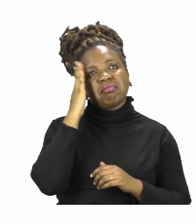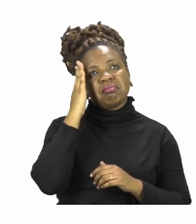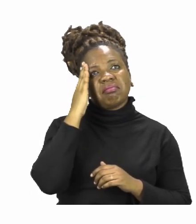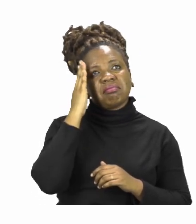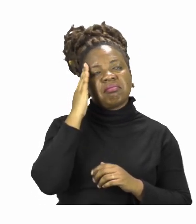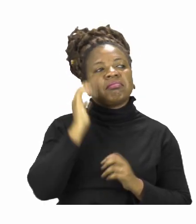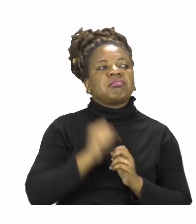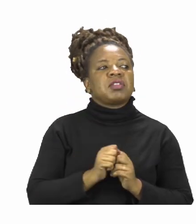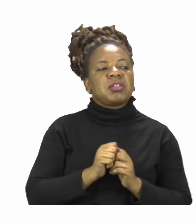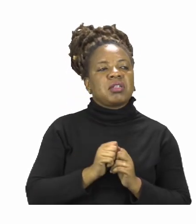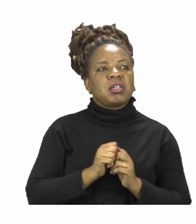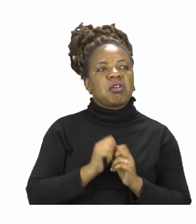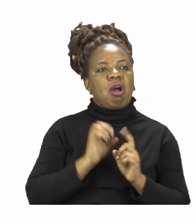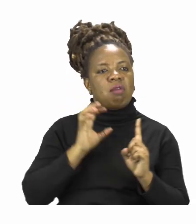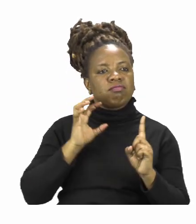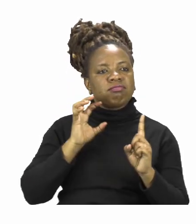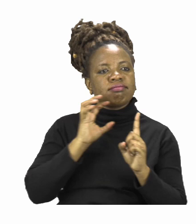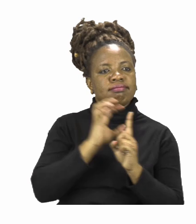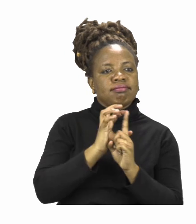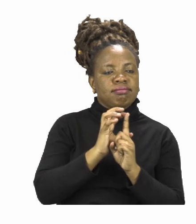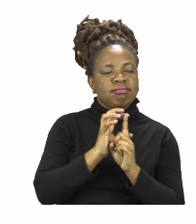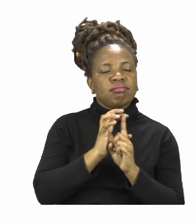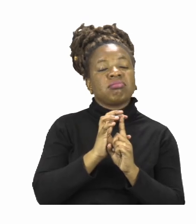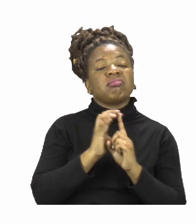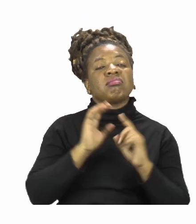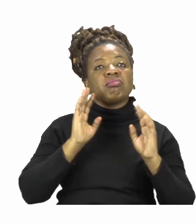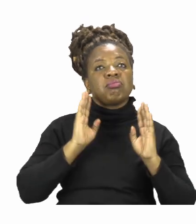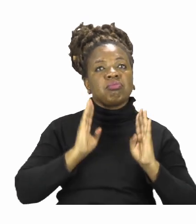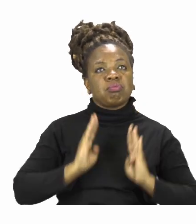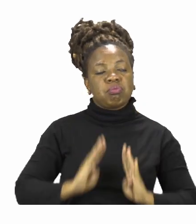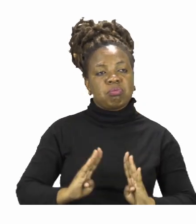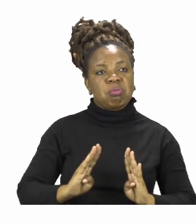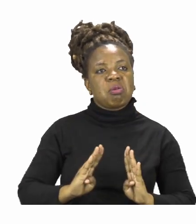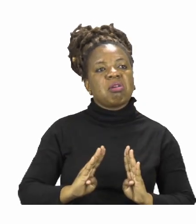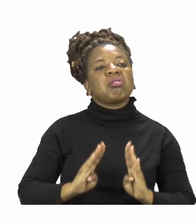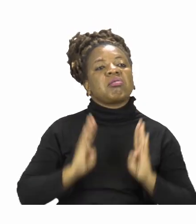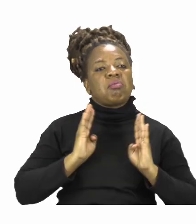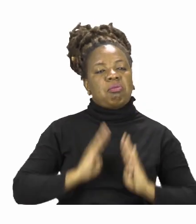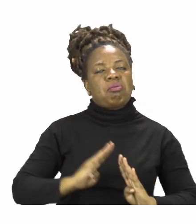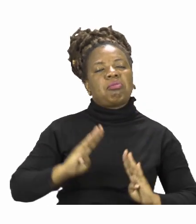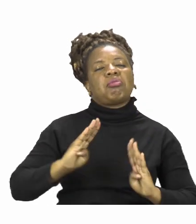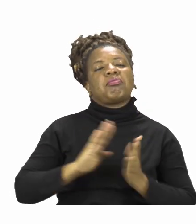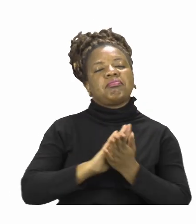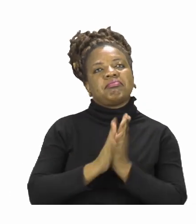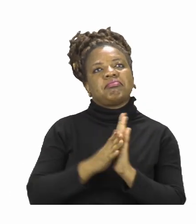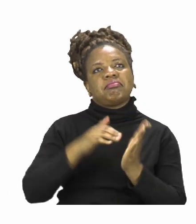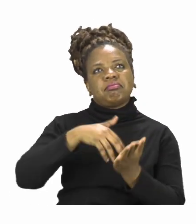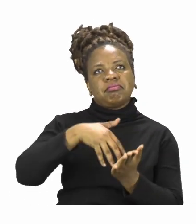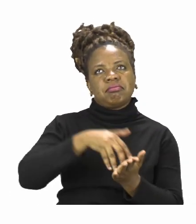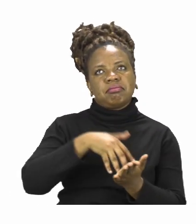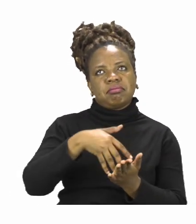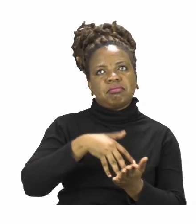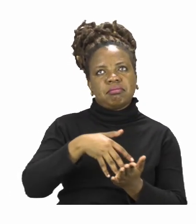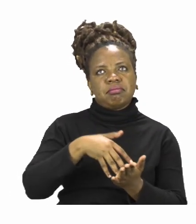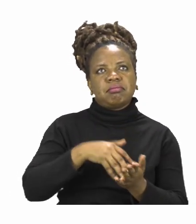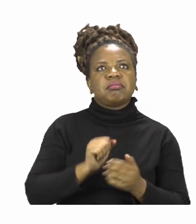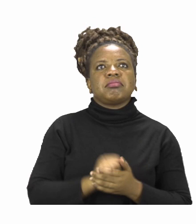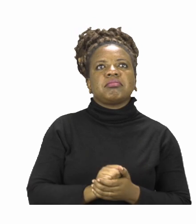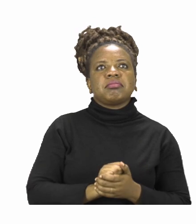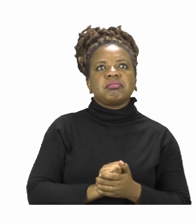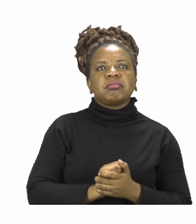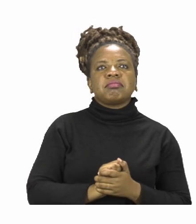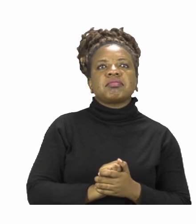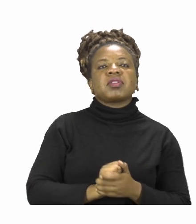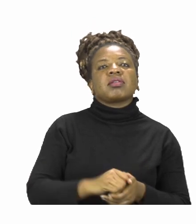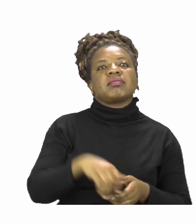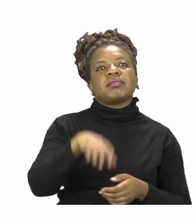the body and makes it weak. The word bleed is the past tense or the